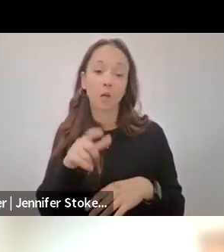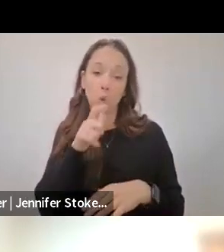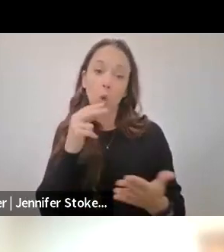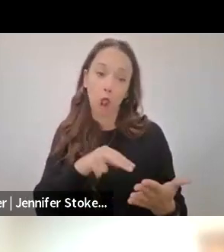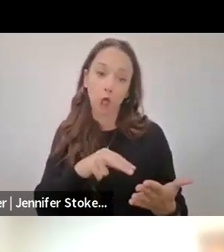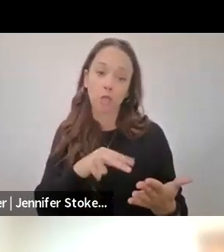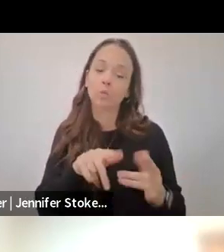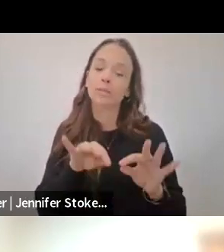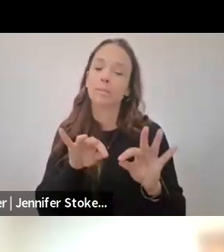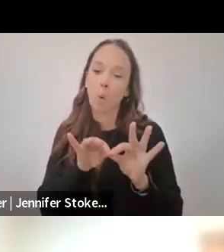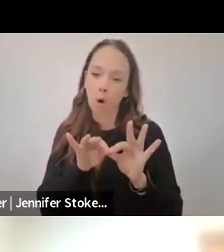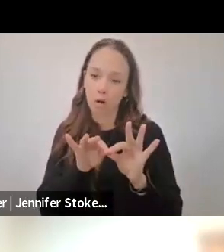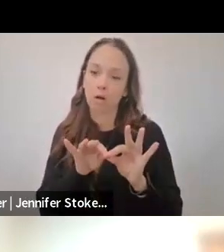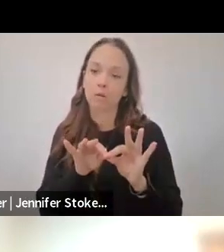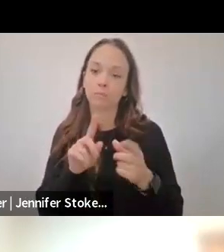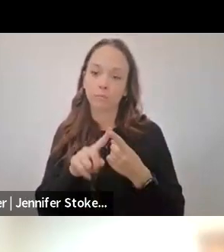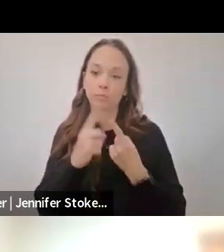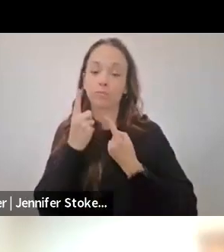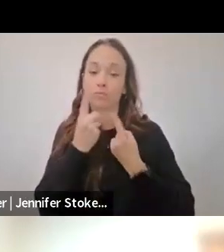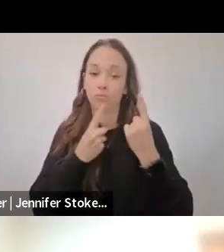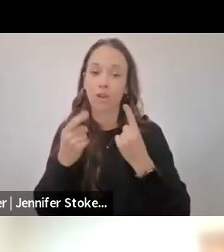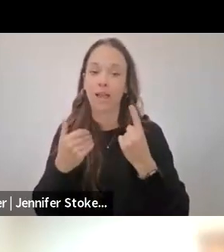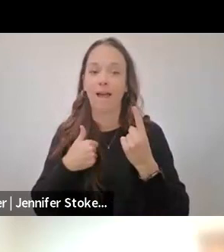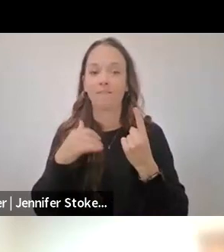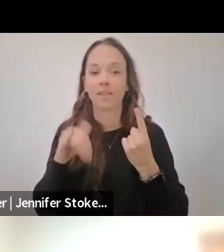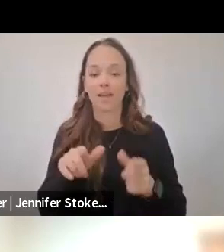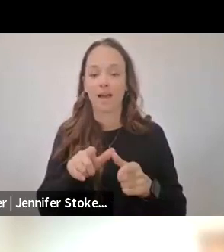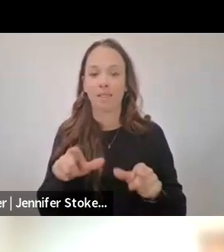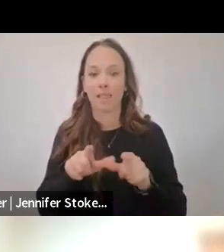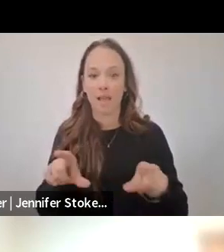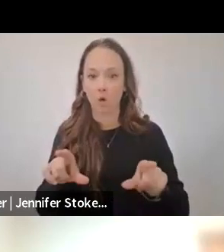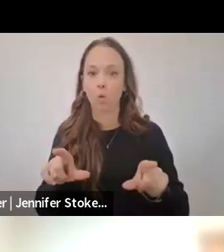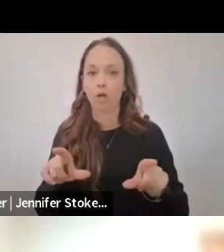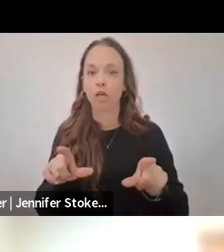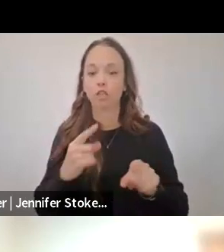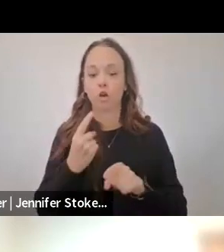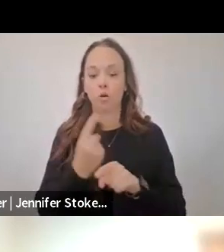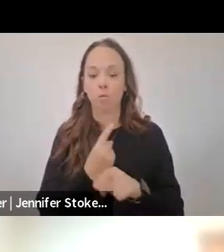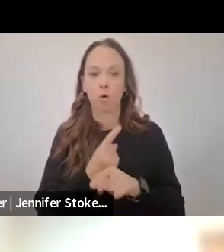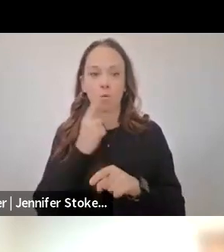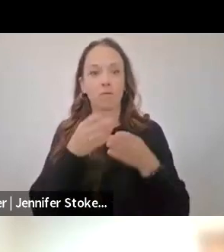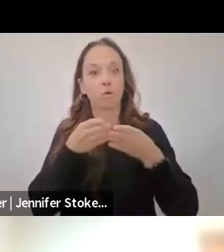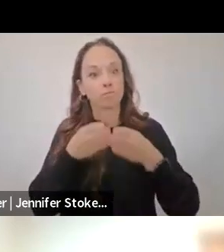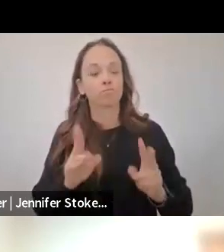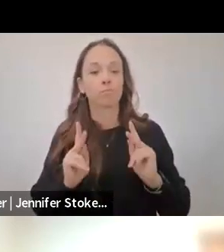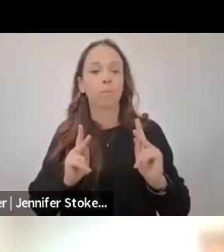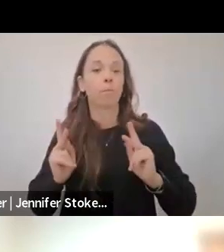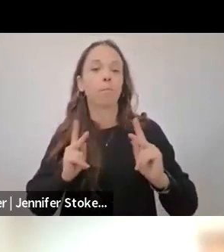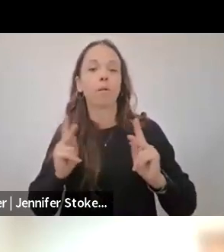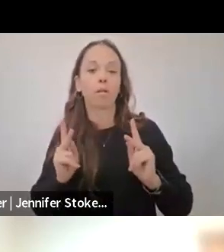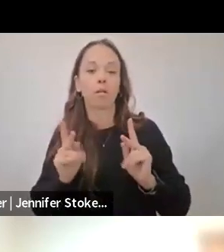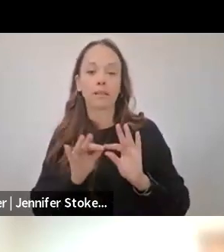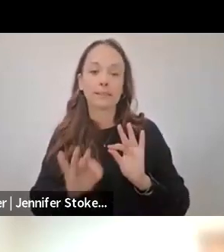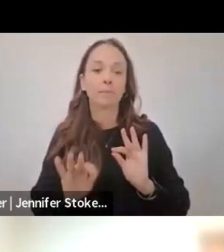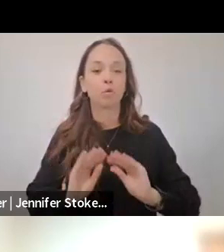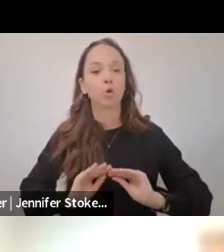so many levels to really consider having that a solid, clear, and simple source document for the benefit